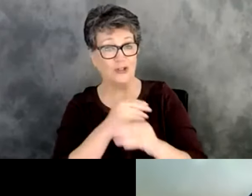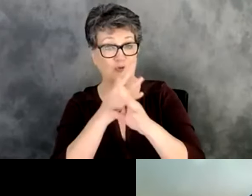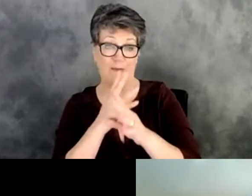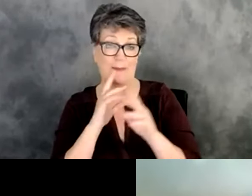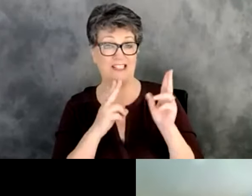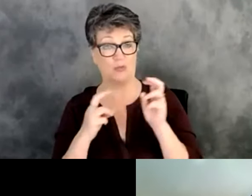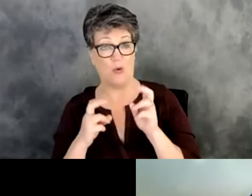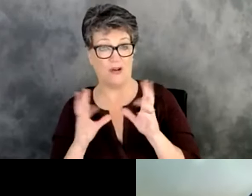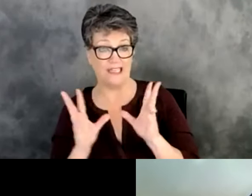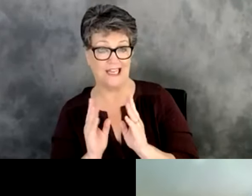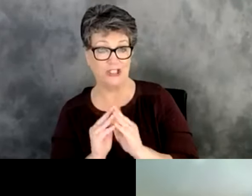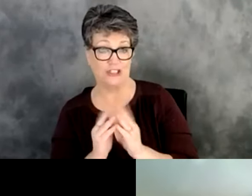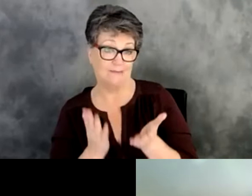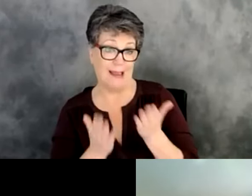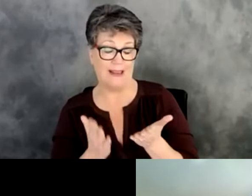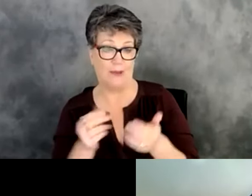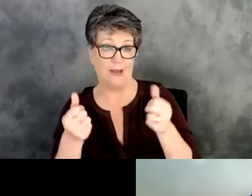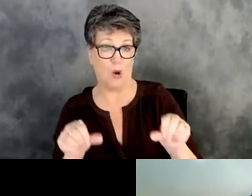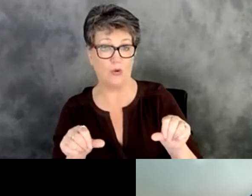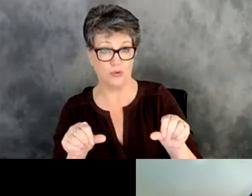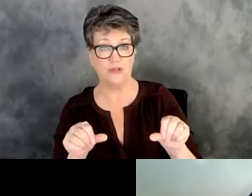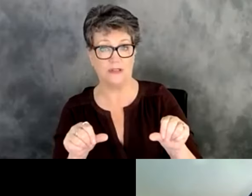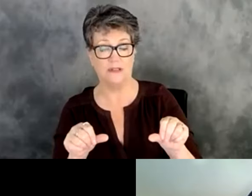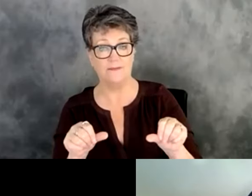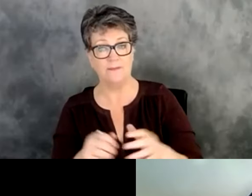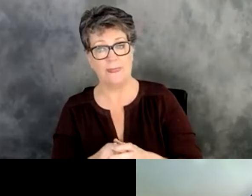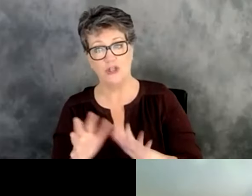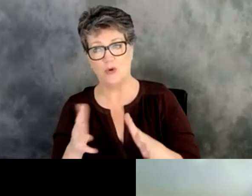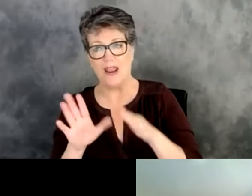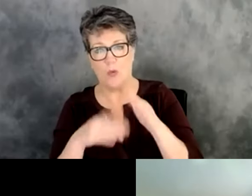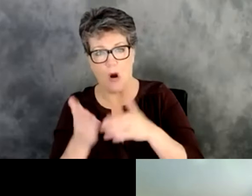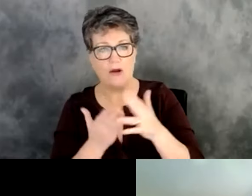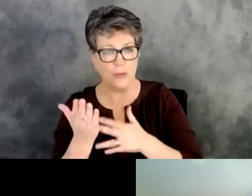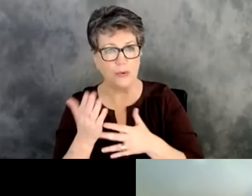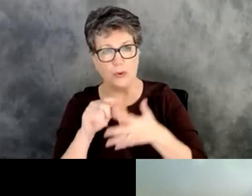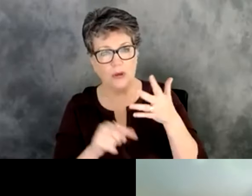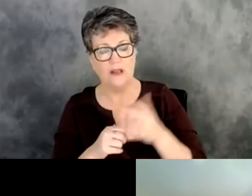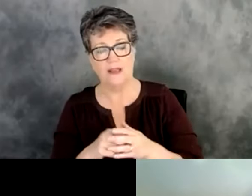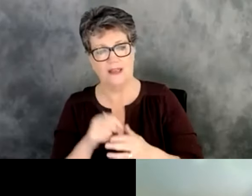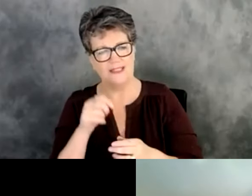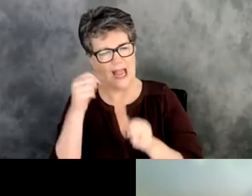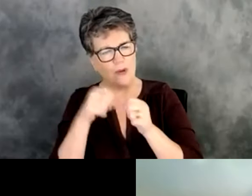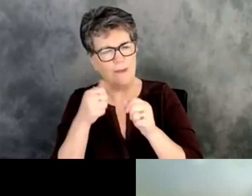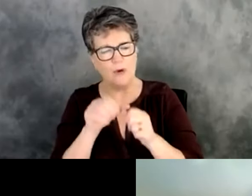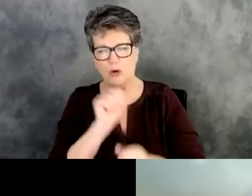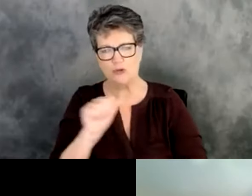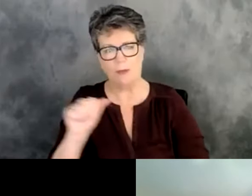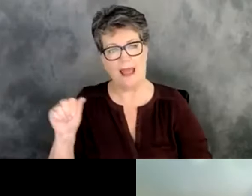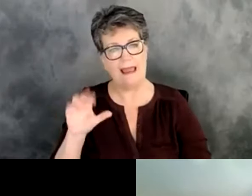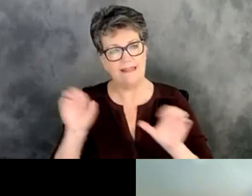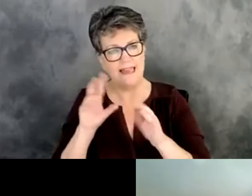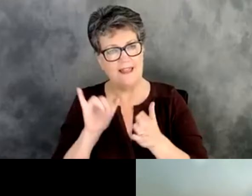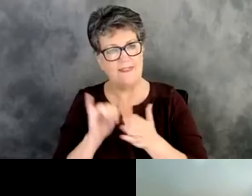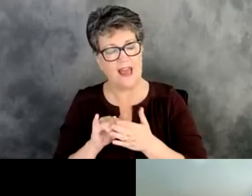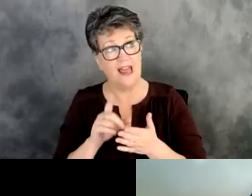recorded session that can be posted to kind of walk people through that. Because I remember when the AAAs did that, that